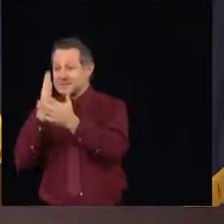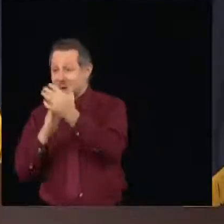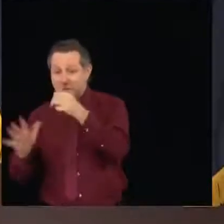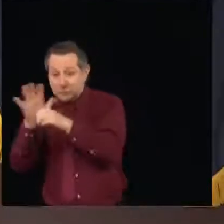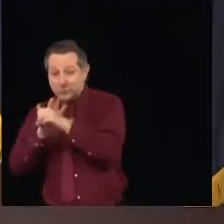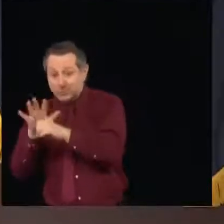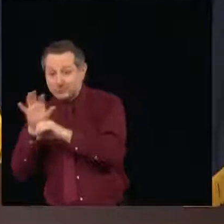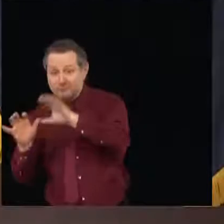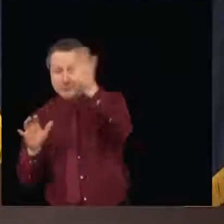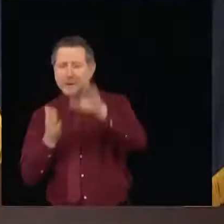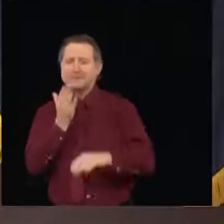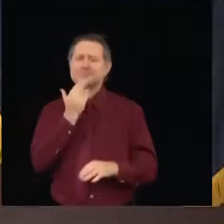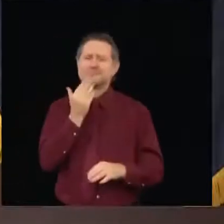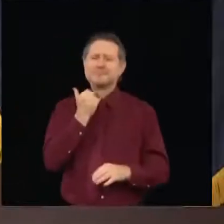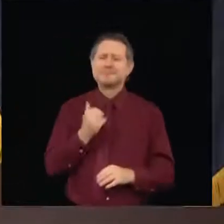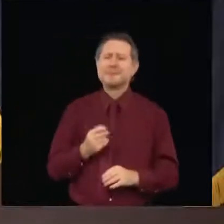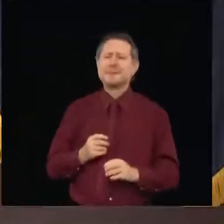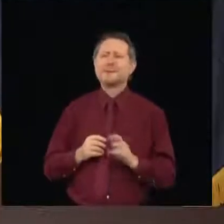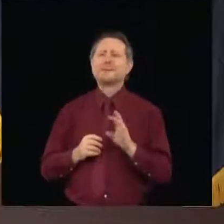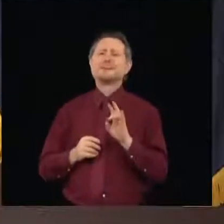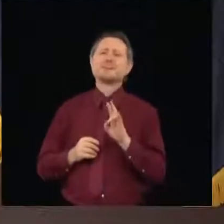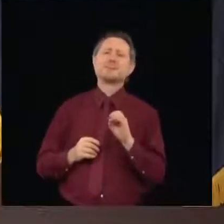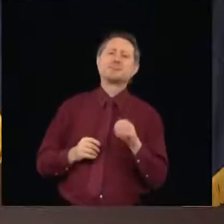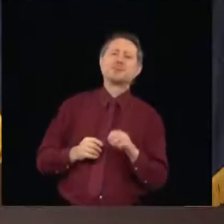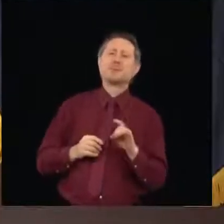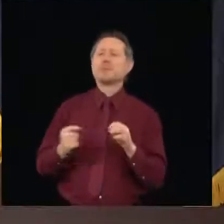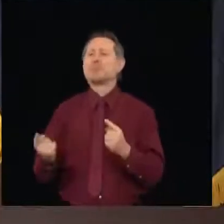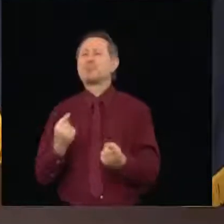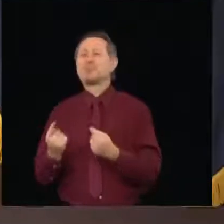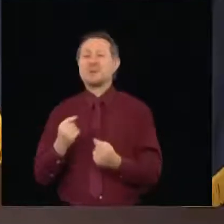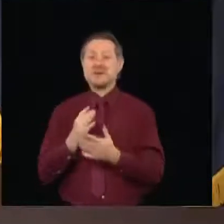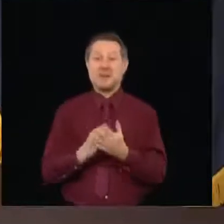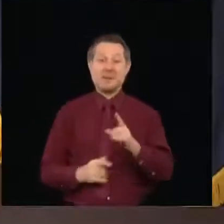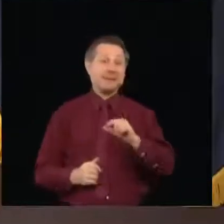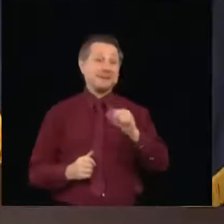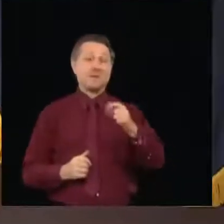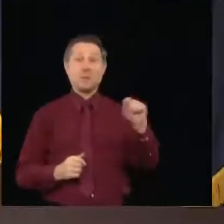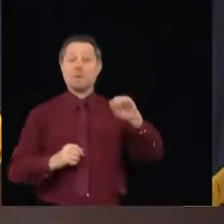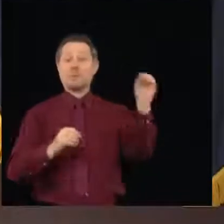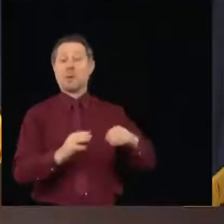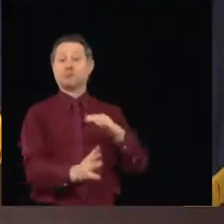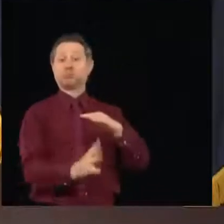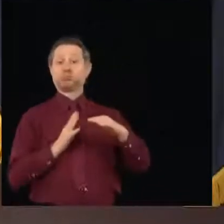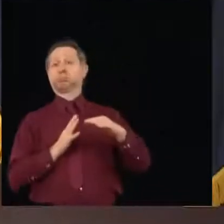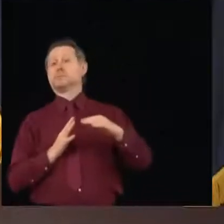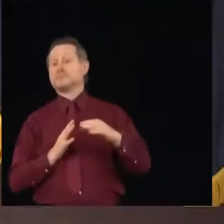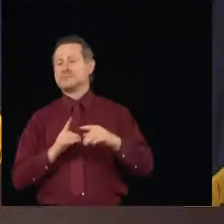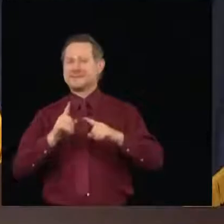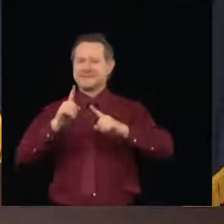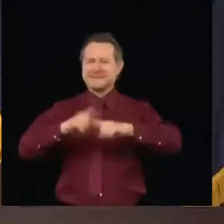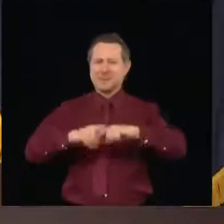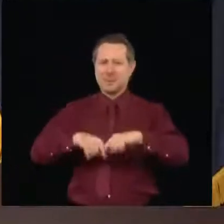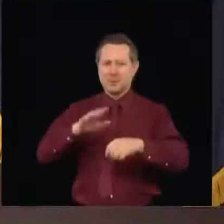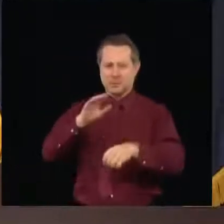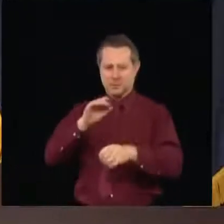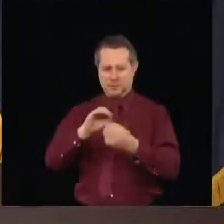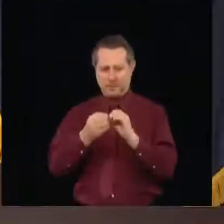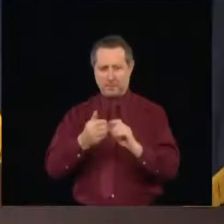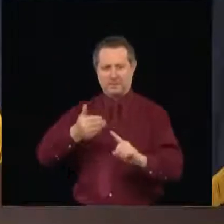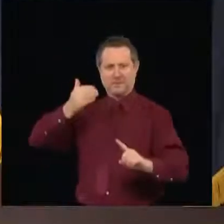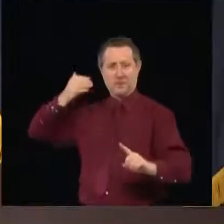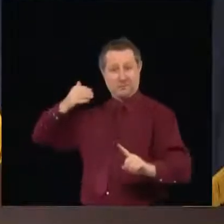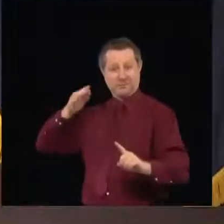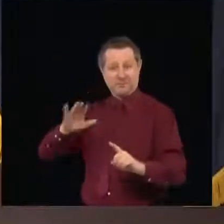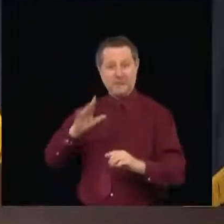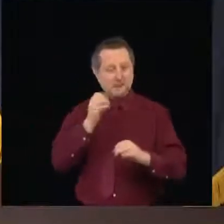digits. Some regions, you're in the double digits. So it's proportionate to that and the hospital capacity